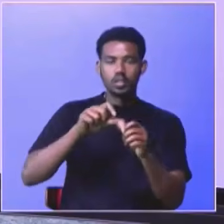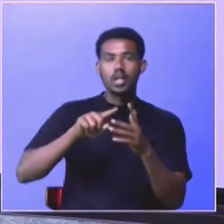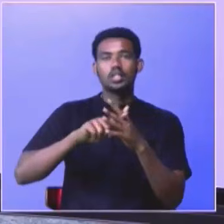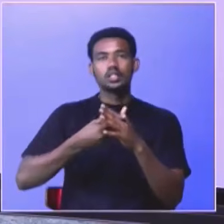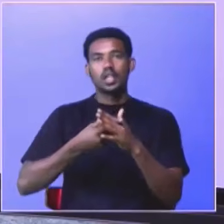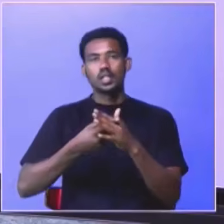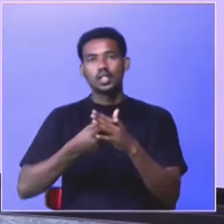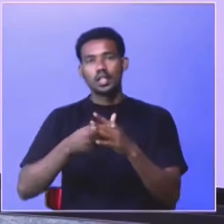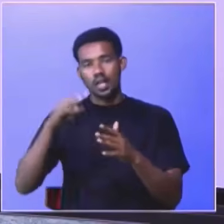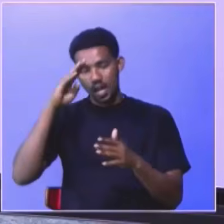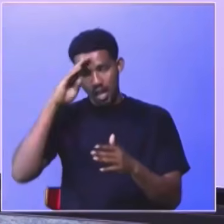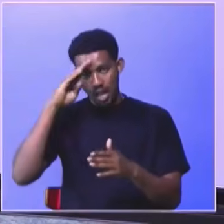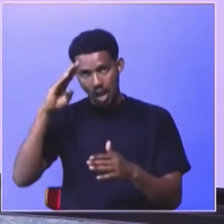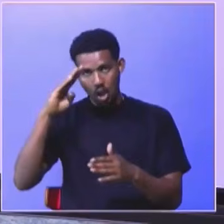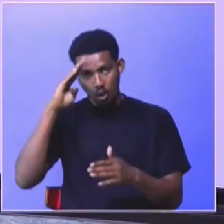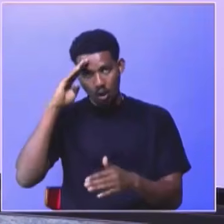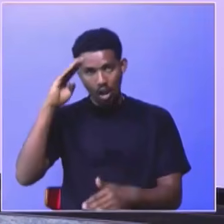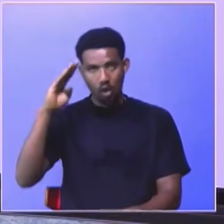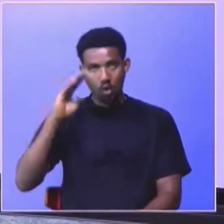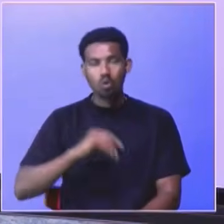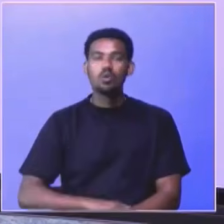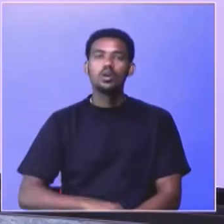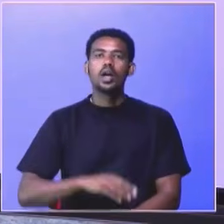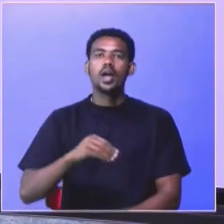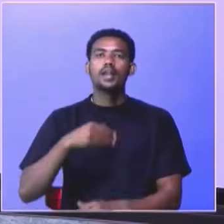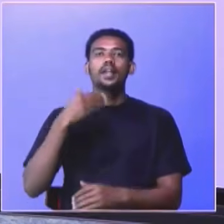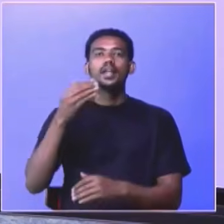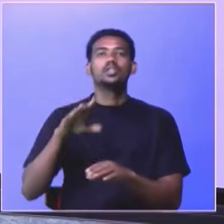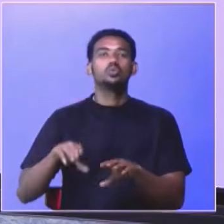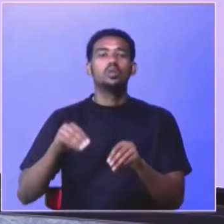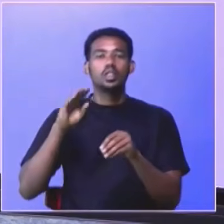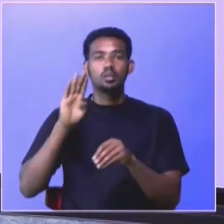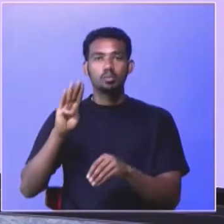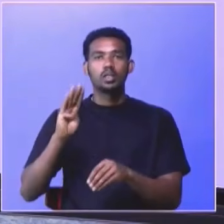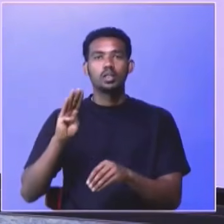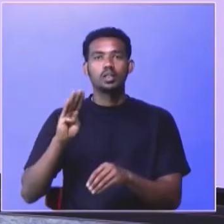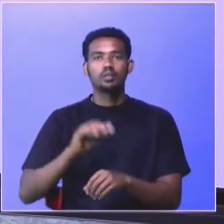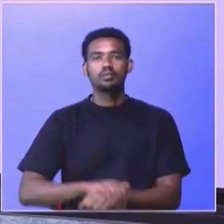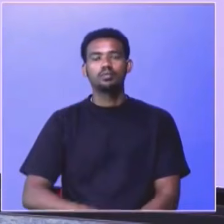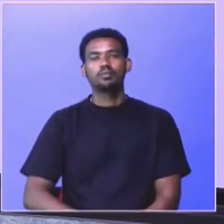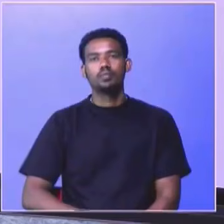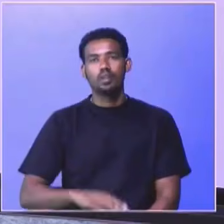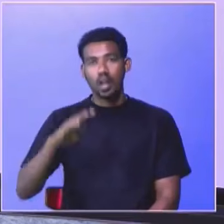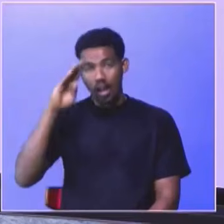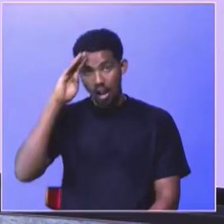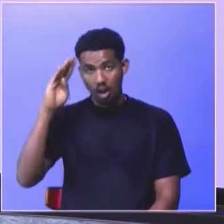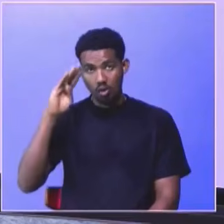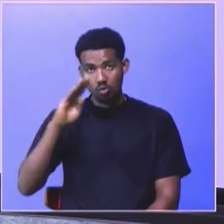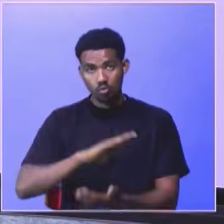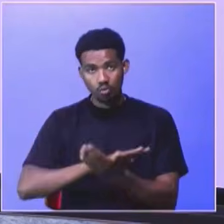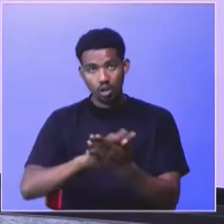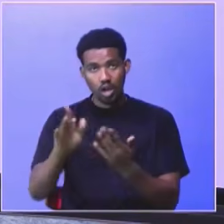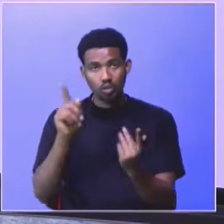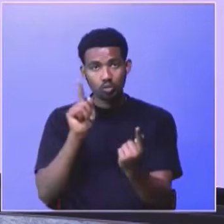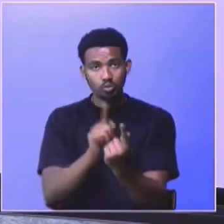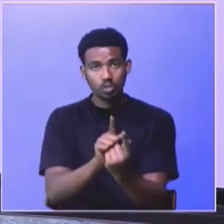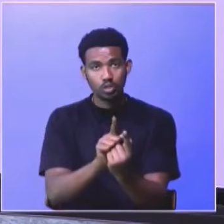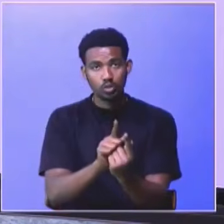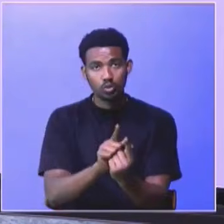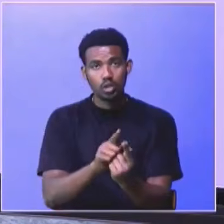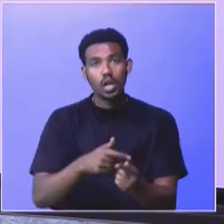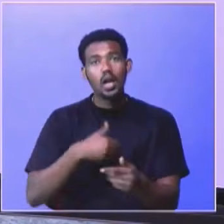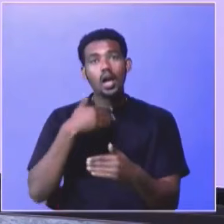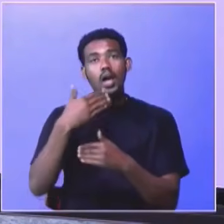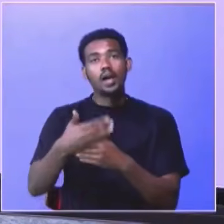saying hello, hello, and student B or said hello, nice to meet you. And